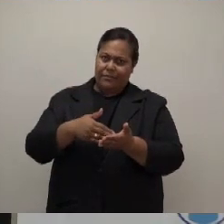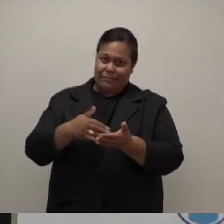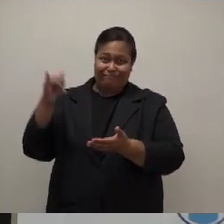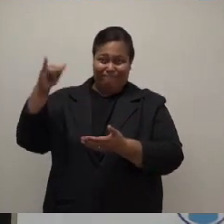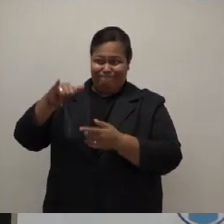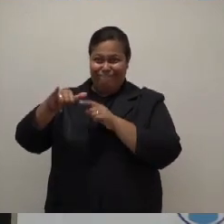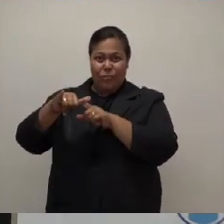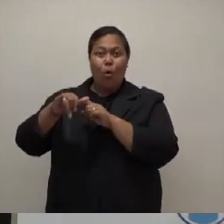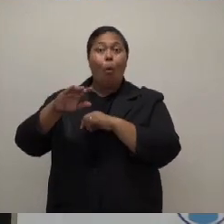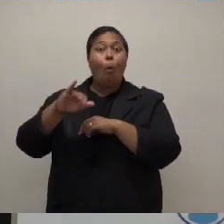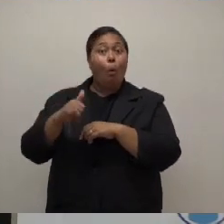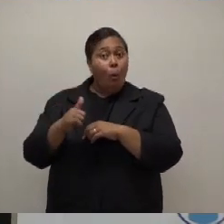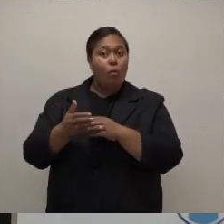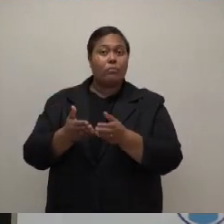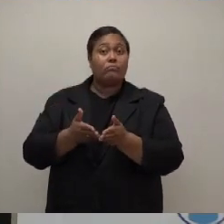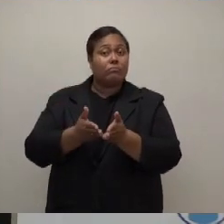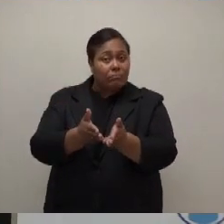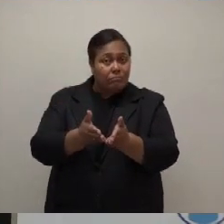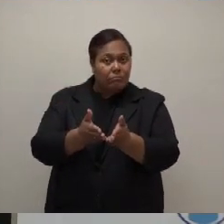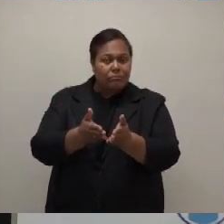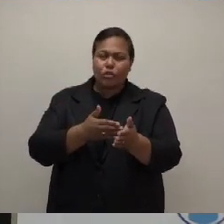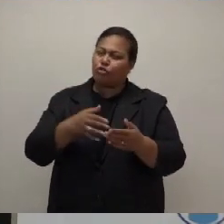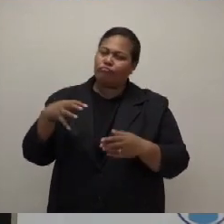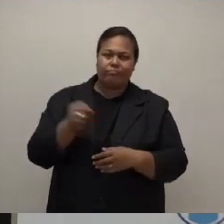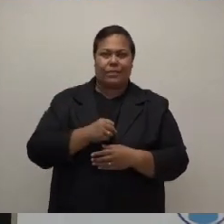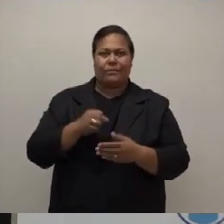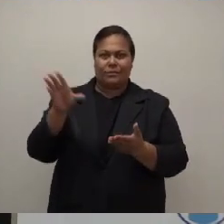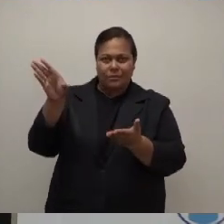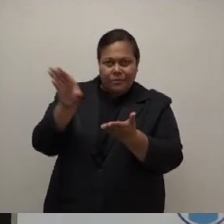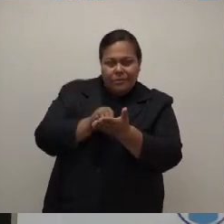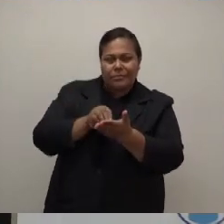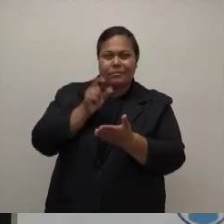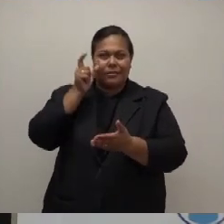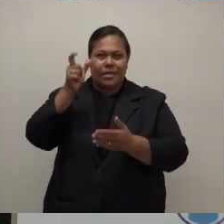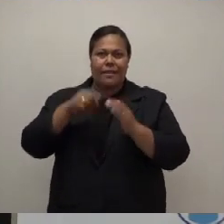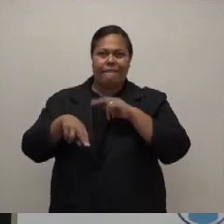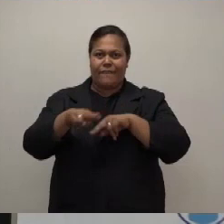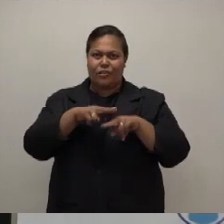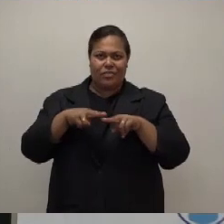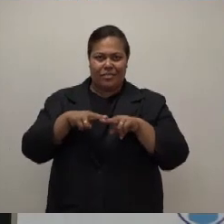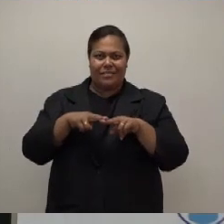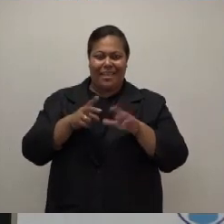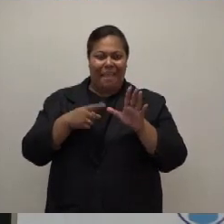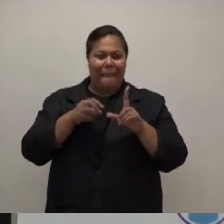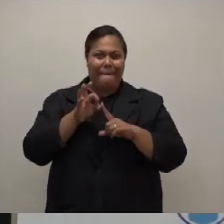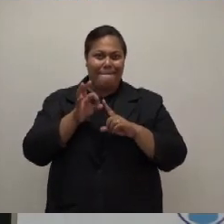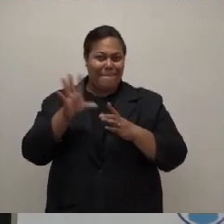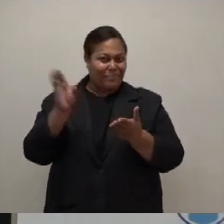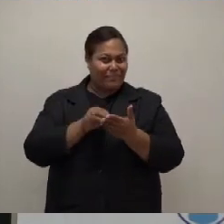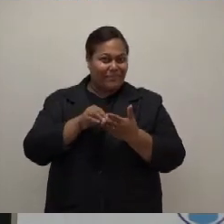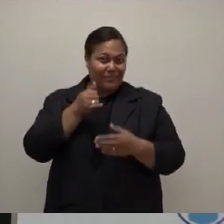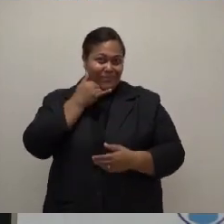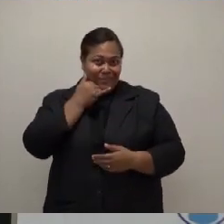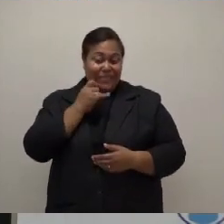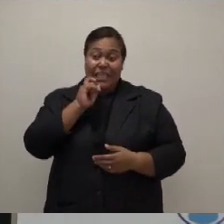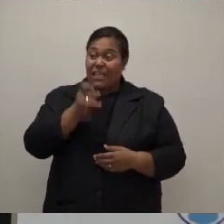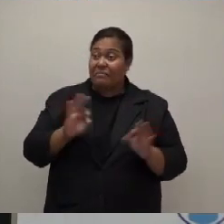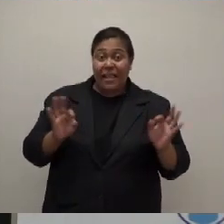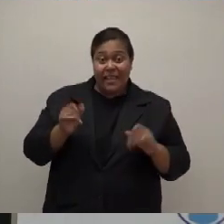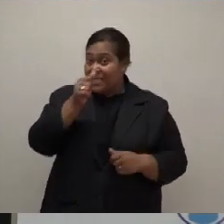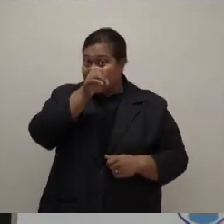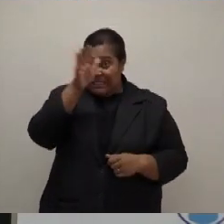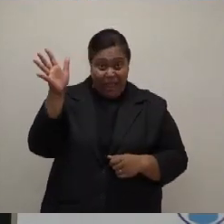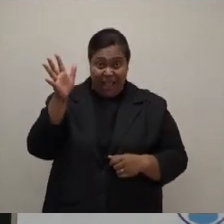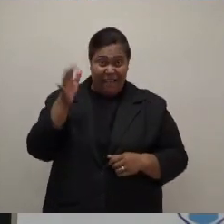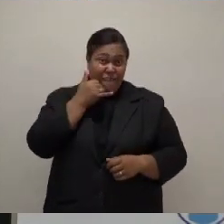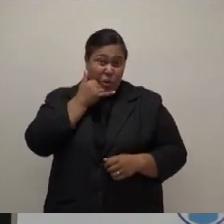you must download the careFIJI app to enter the country. If you don't have a smartphone, you can buy one upon